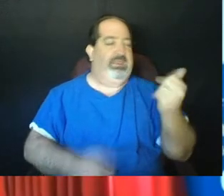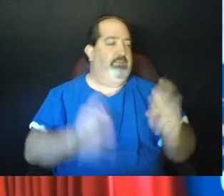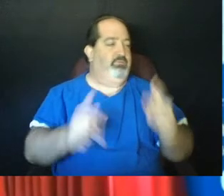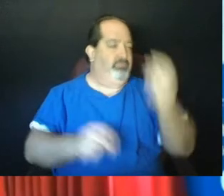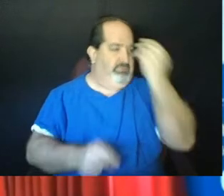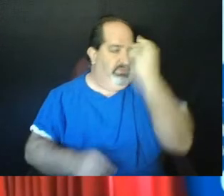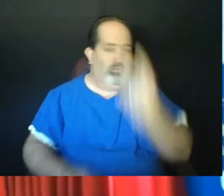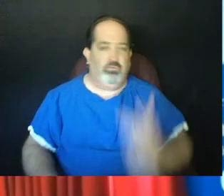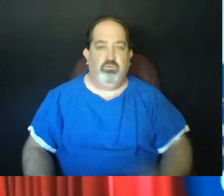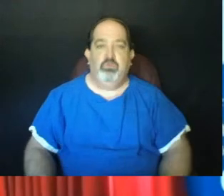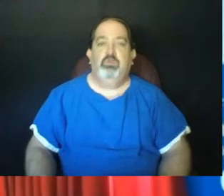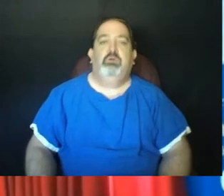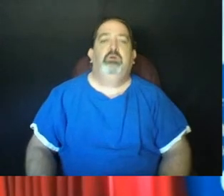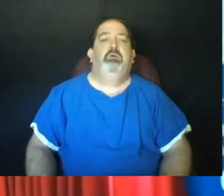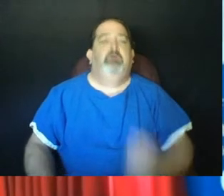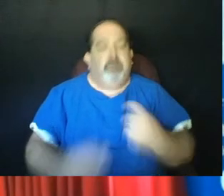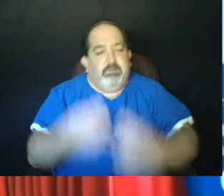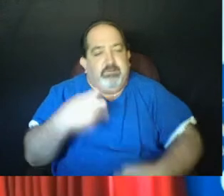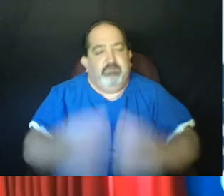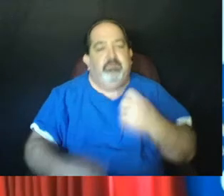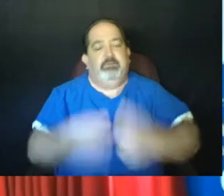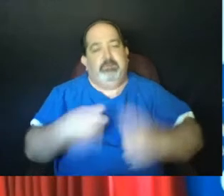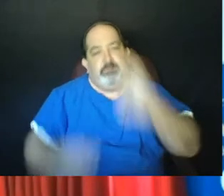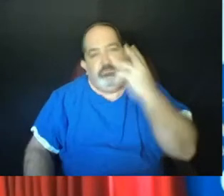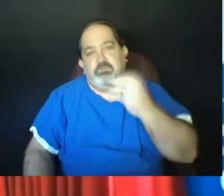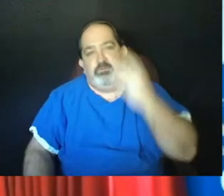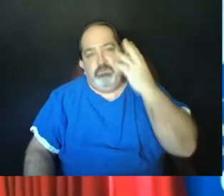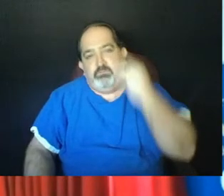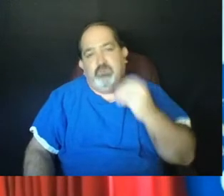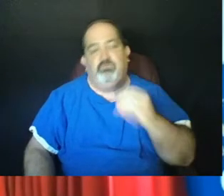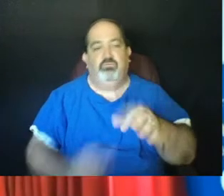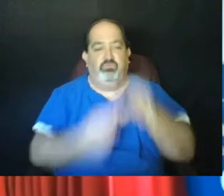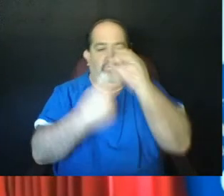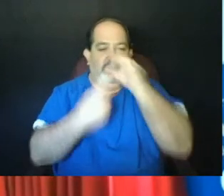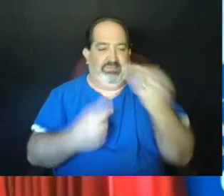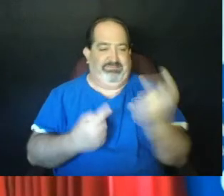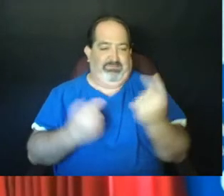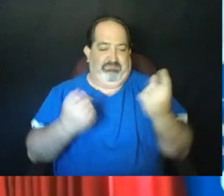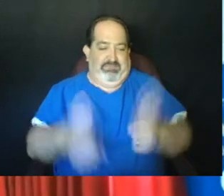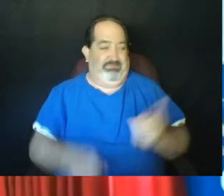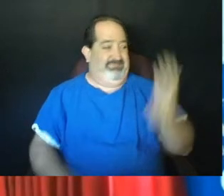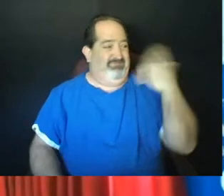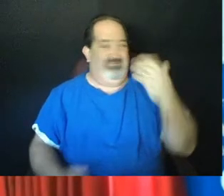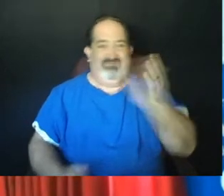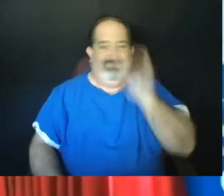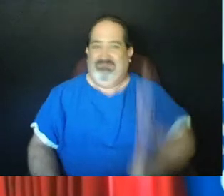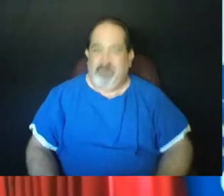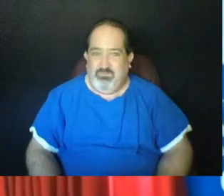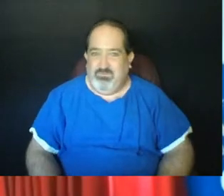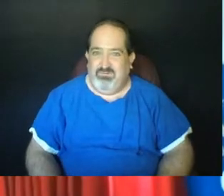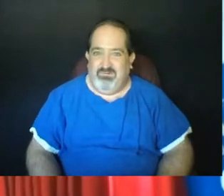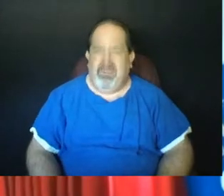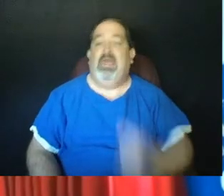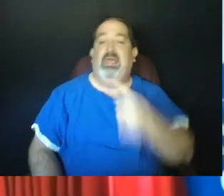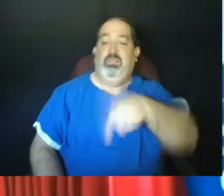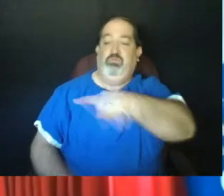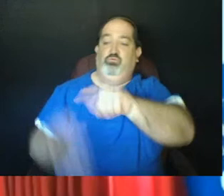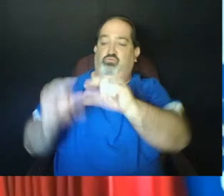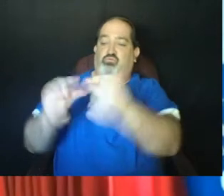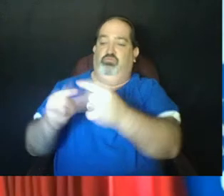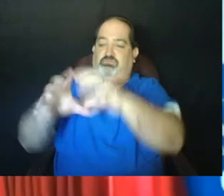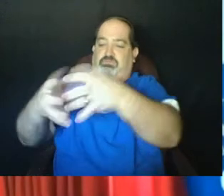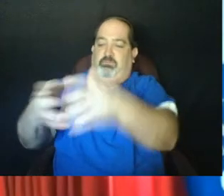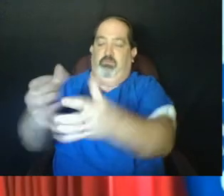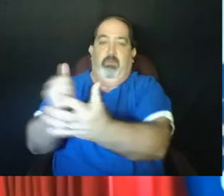that all the difficulties we've had to face have been unique and something we haven't seen before. And this group of people has stepped up